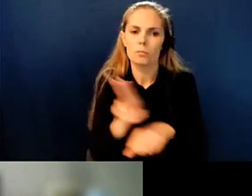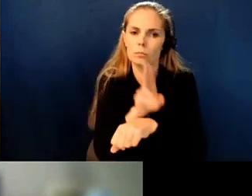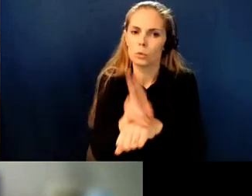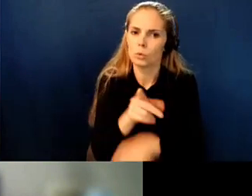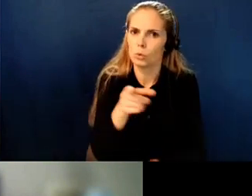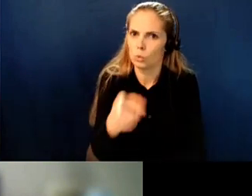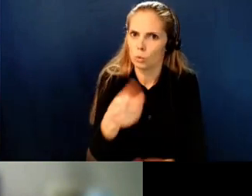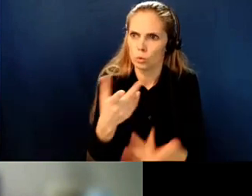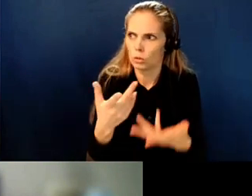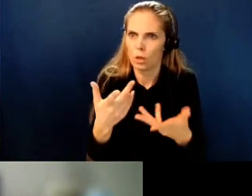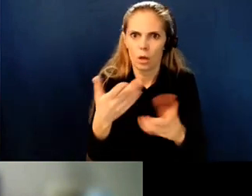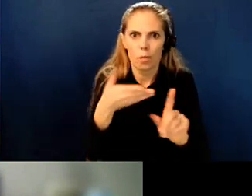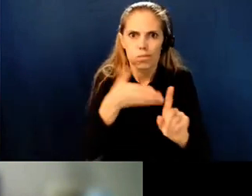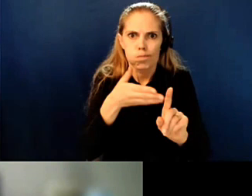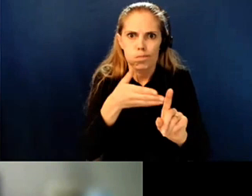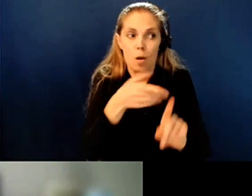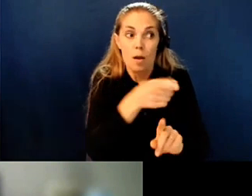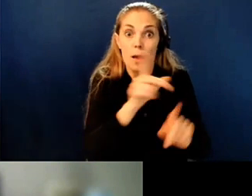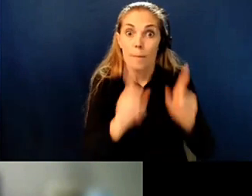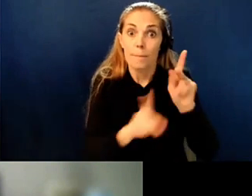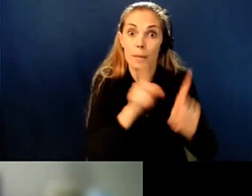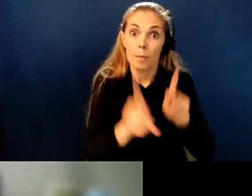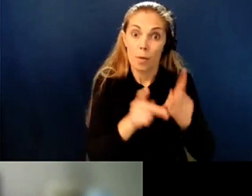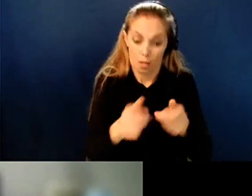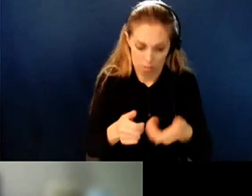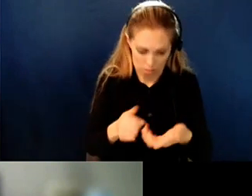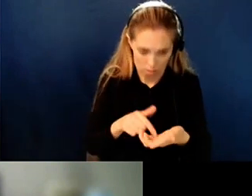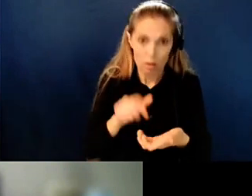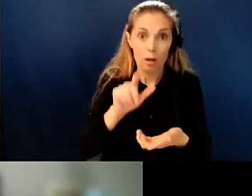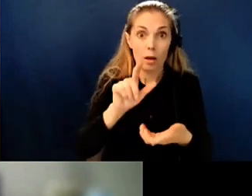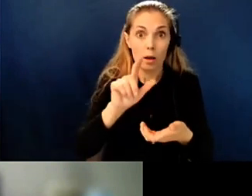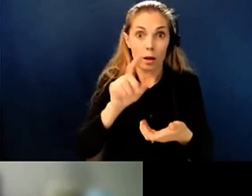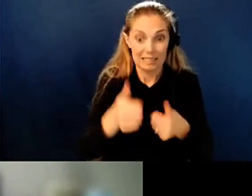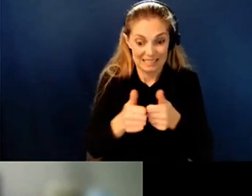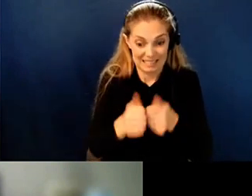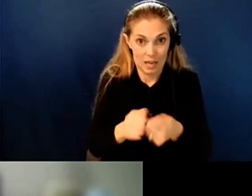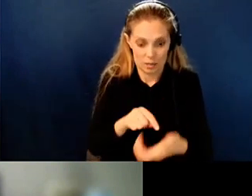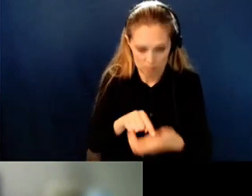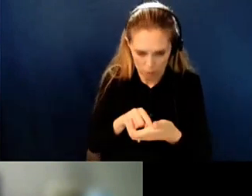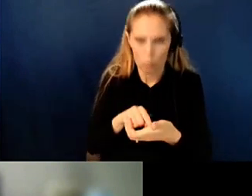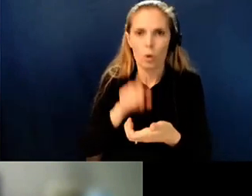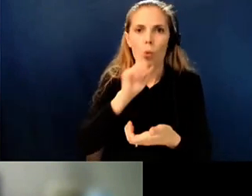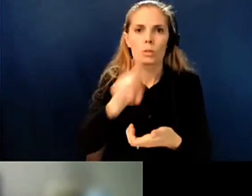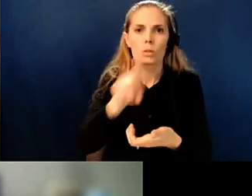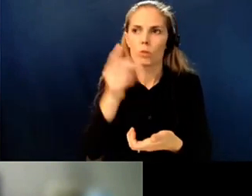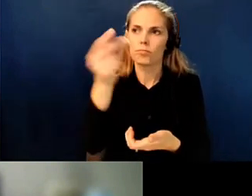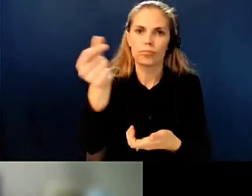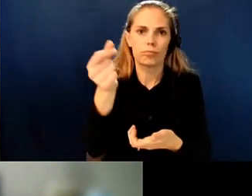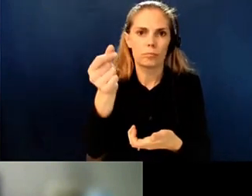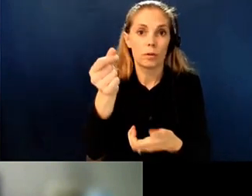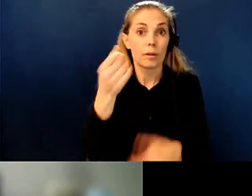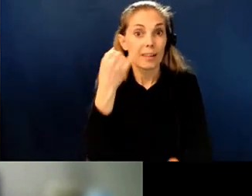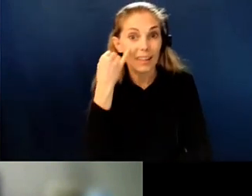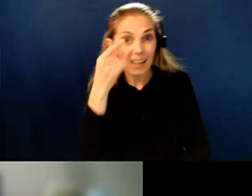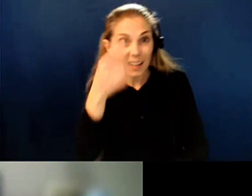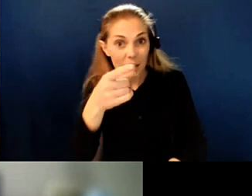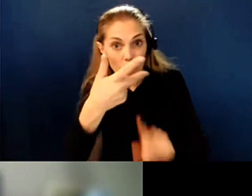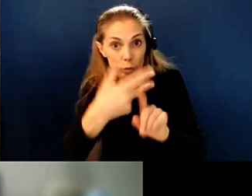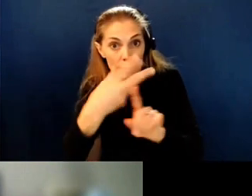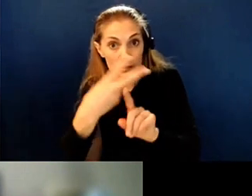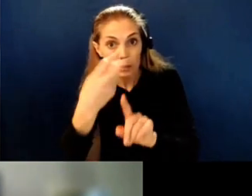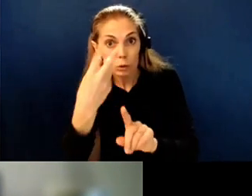is vastly superior to what you're going to get when you send your 3, 6, and 12-month follow-ups via email.